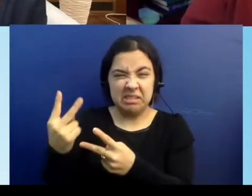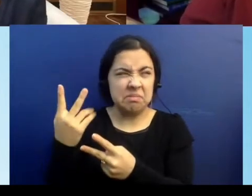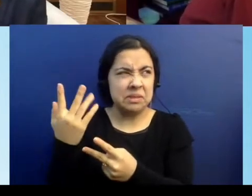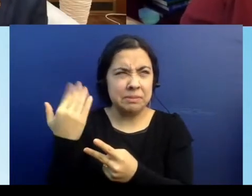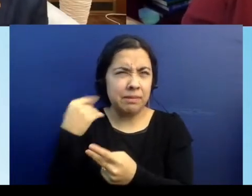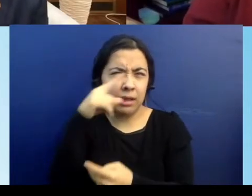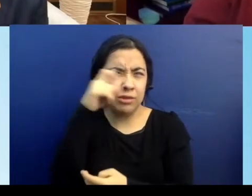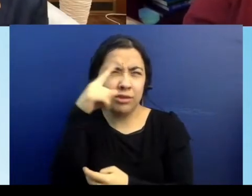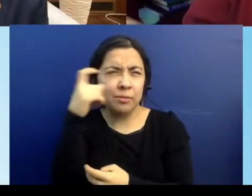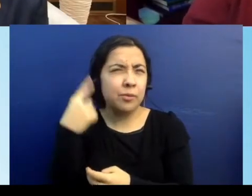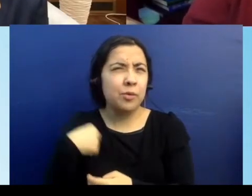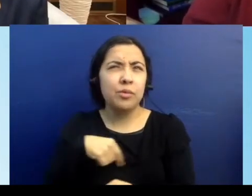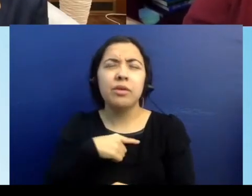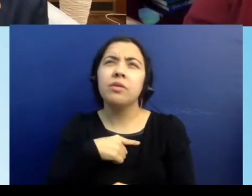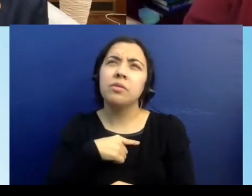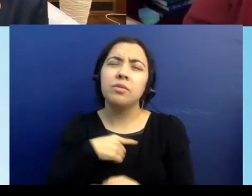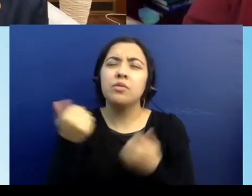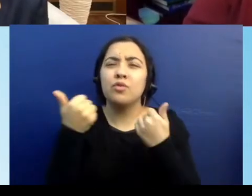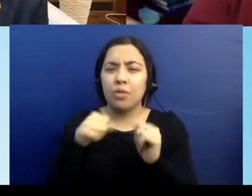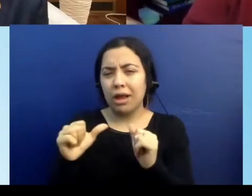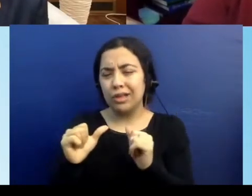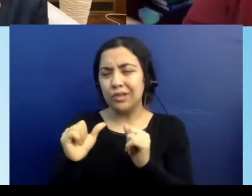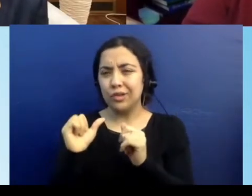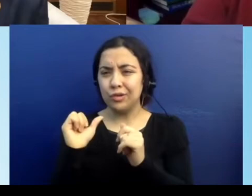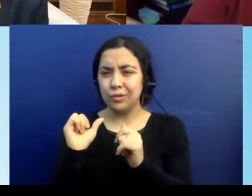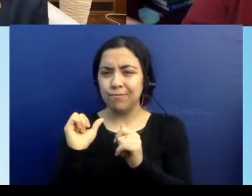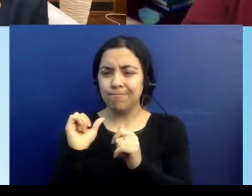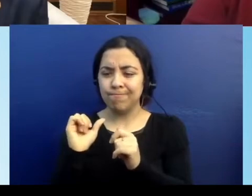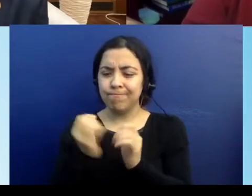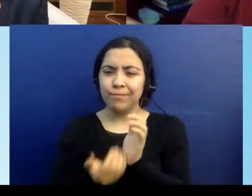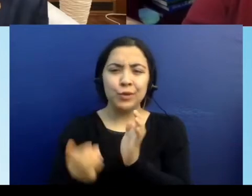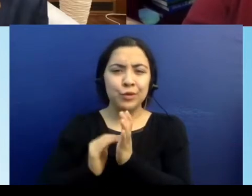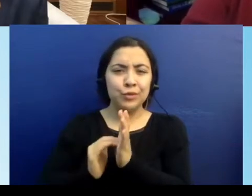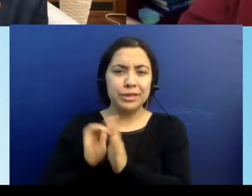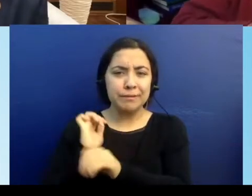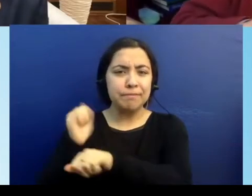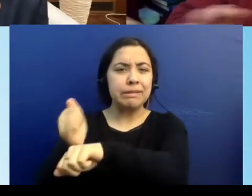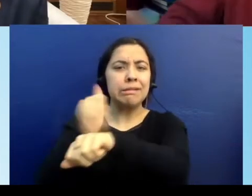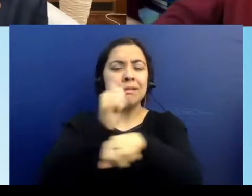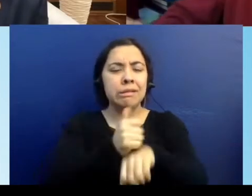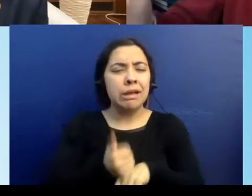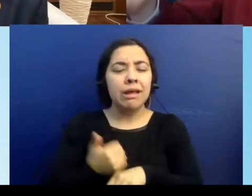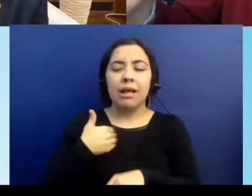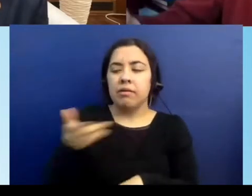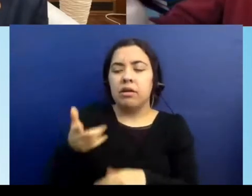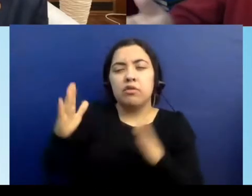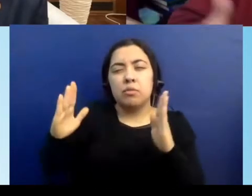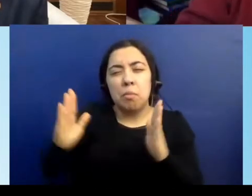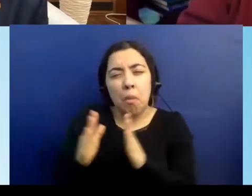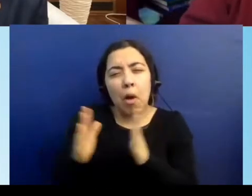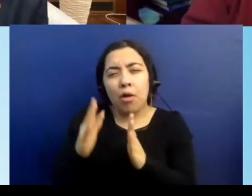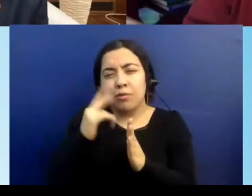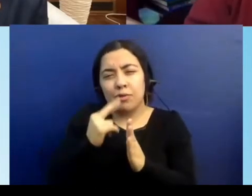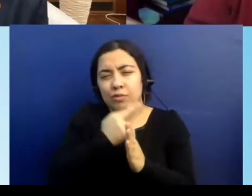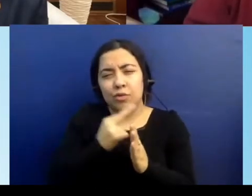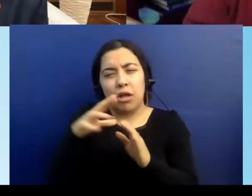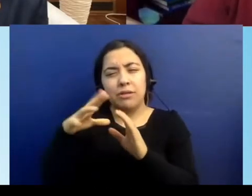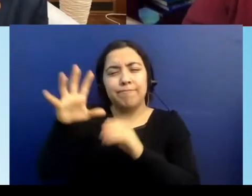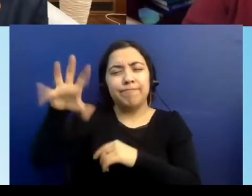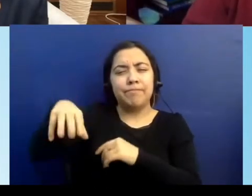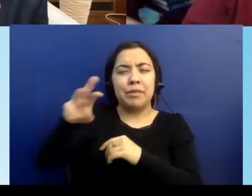were trying to rebuild. And there was a small restaurant in a strip mall. You know, I was really shaking